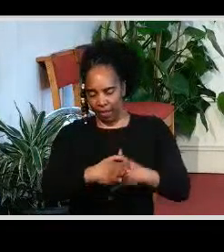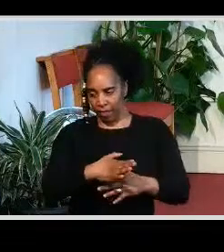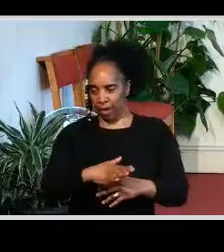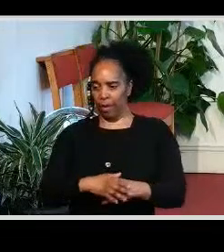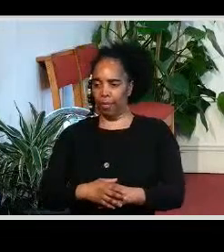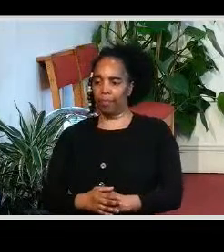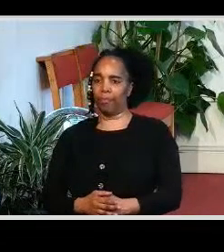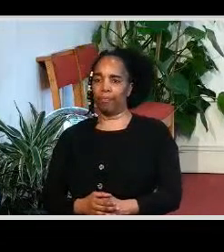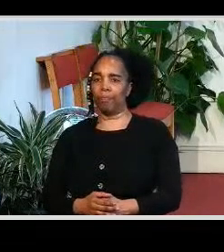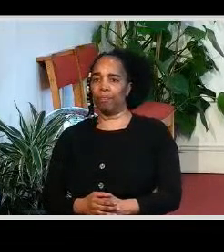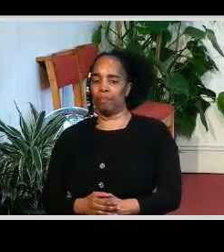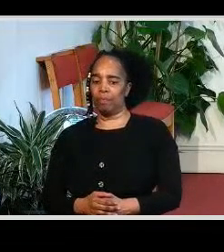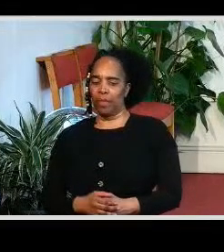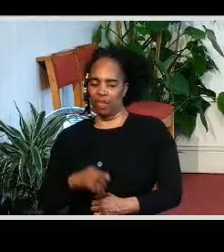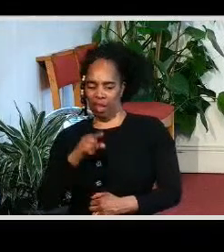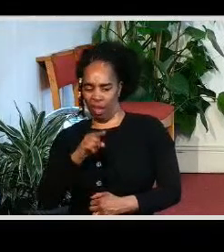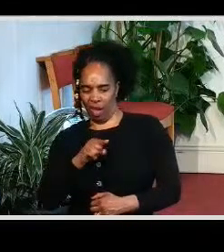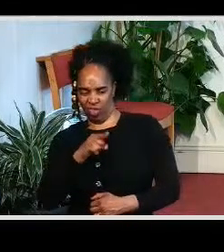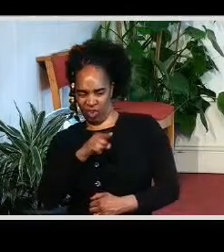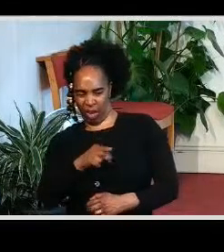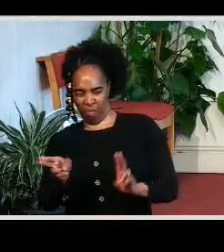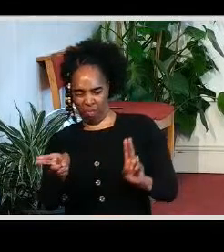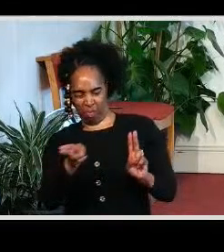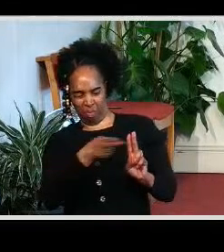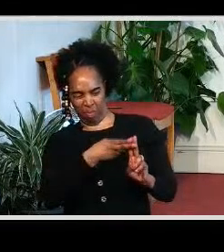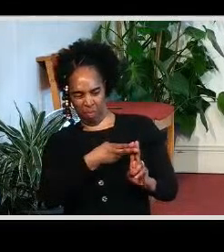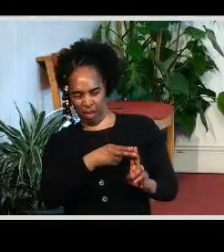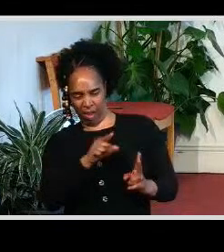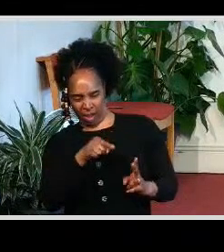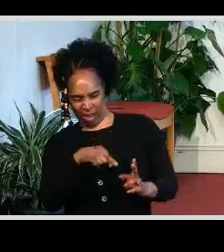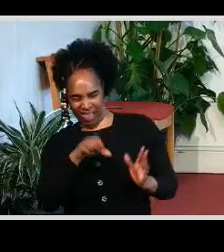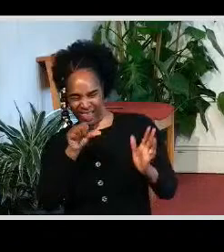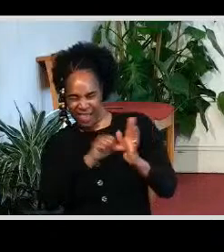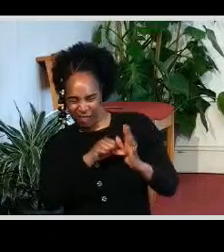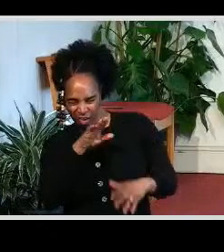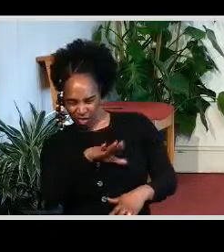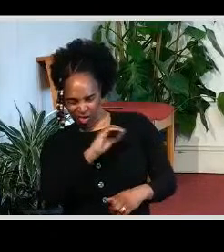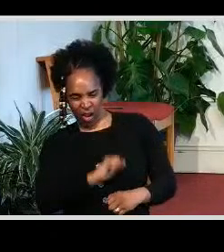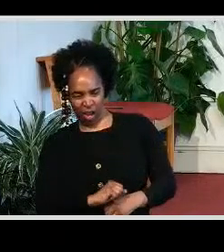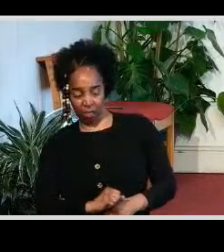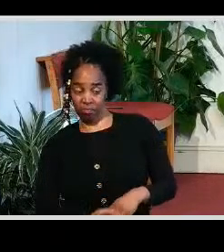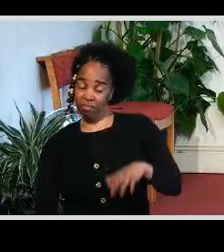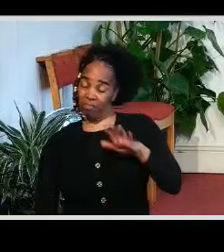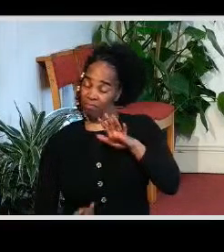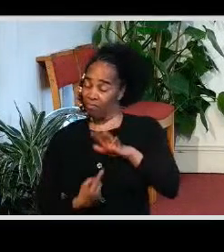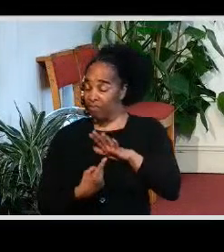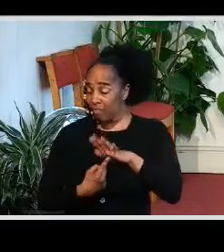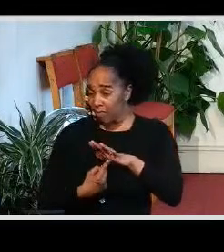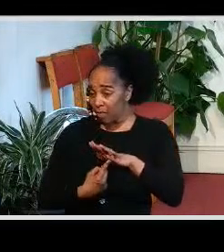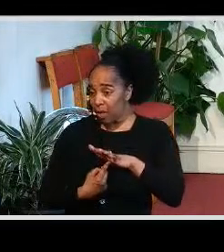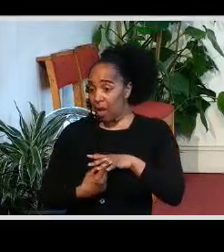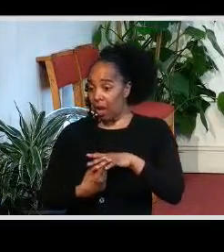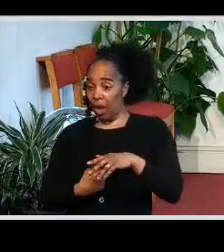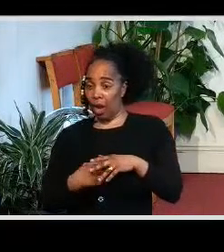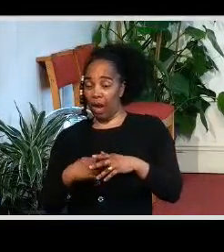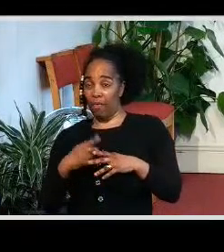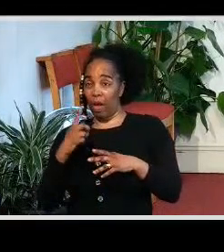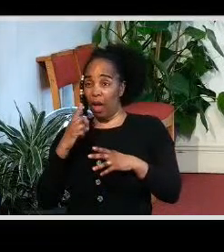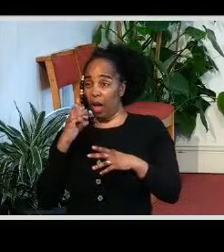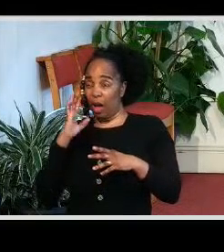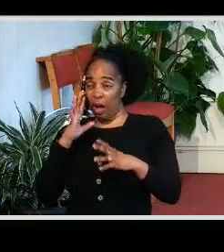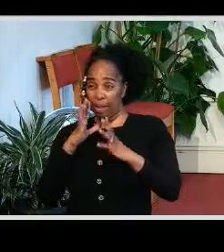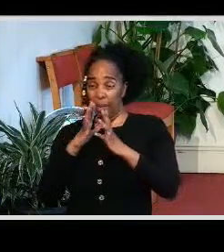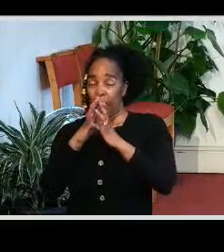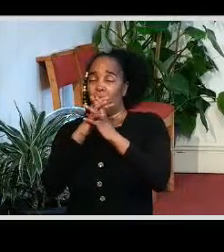Do not label the child as a difficult child. Again, I'm emphasizing this because I've heard people get down on their knees and pray